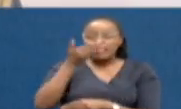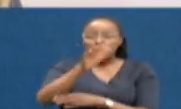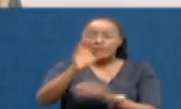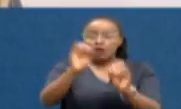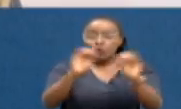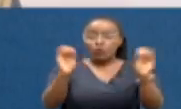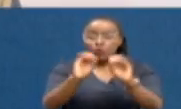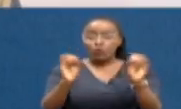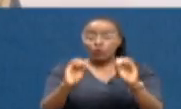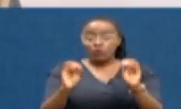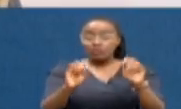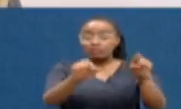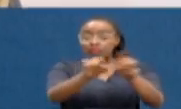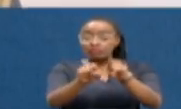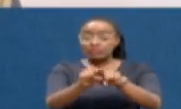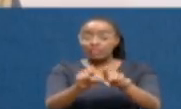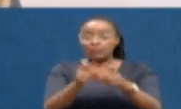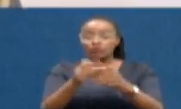entities,